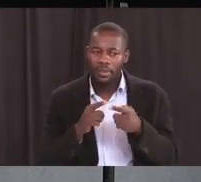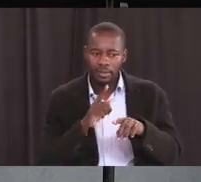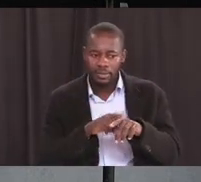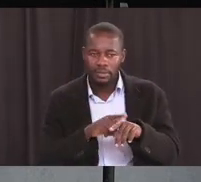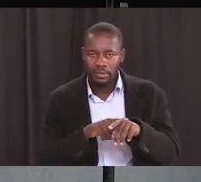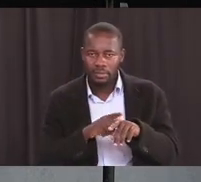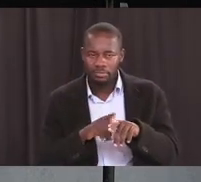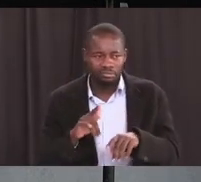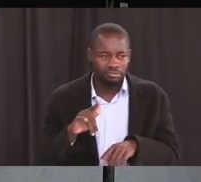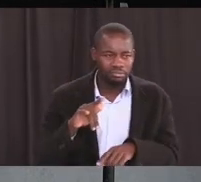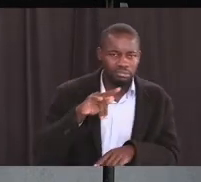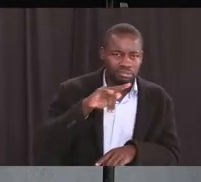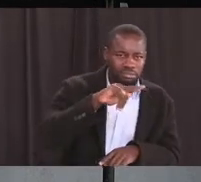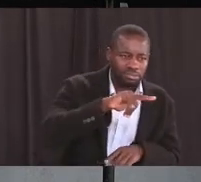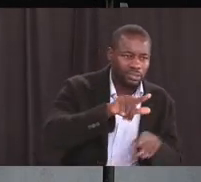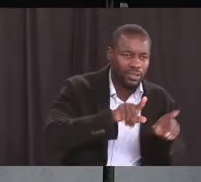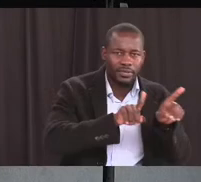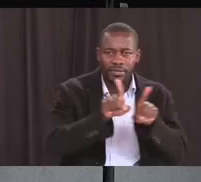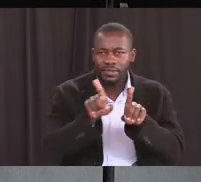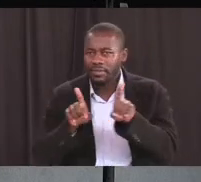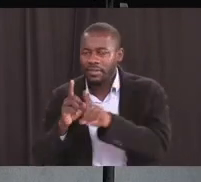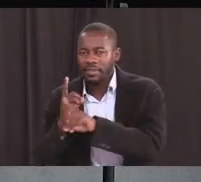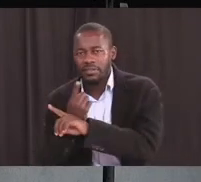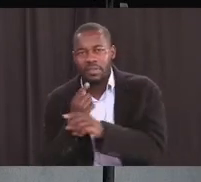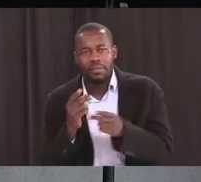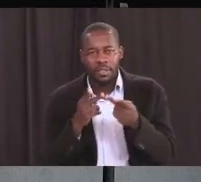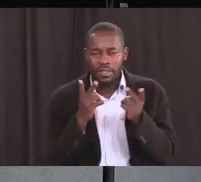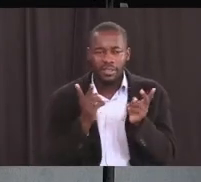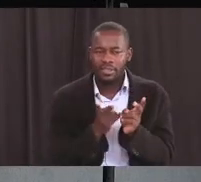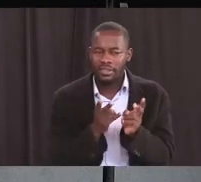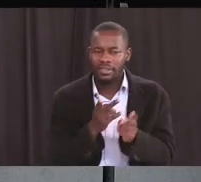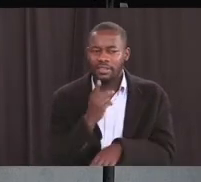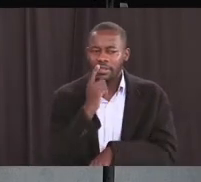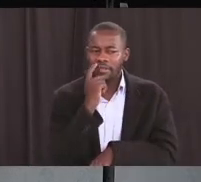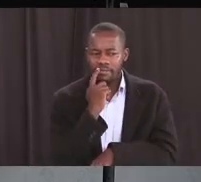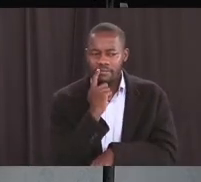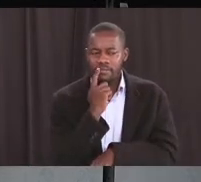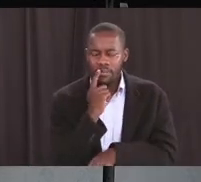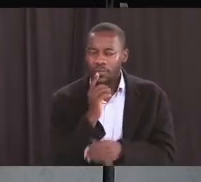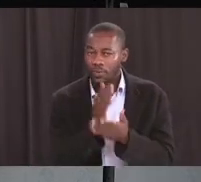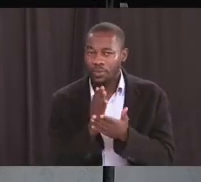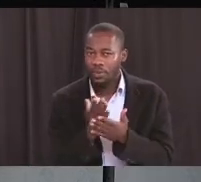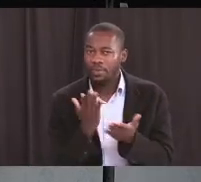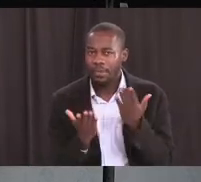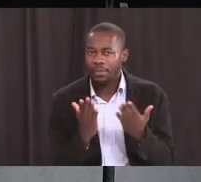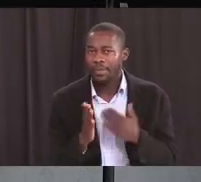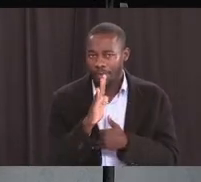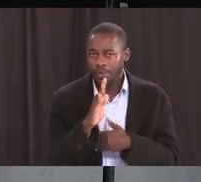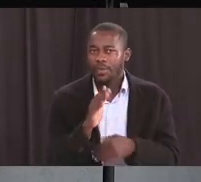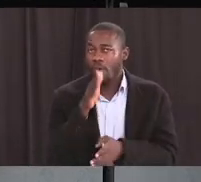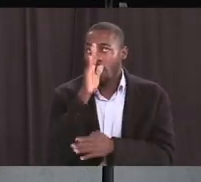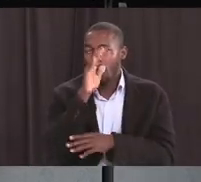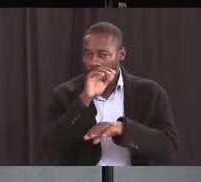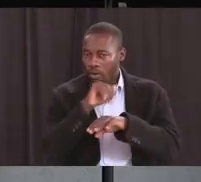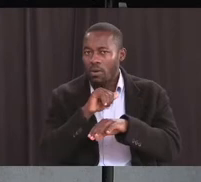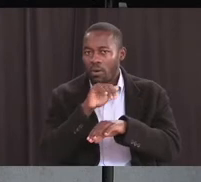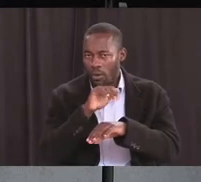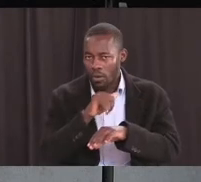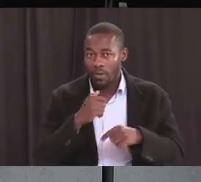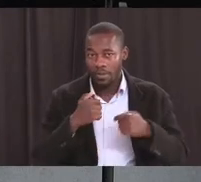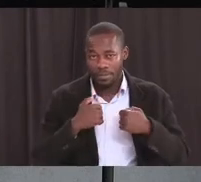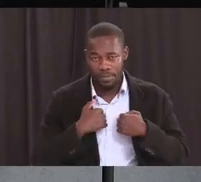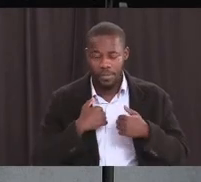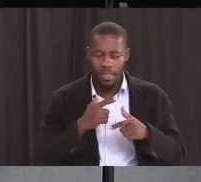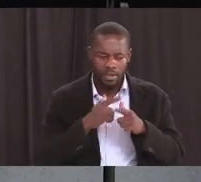missionary. And that's what God had created me for. Fast forward 10 years, I was now married and had a career